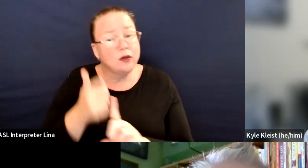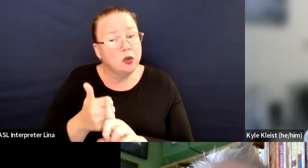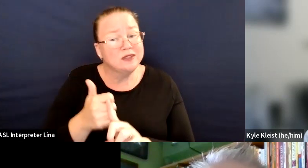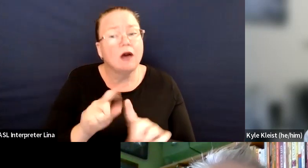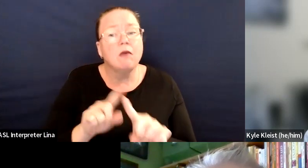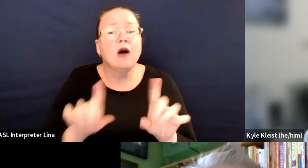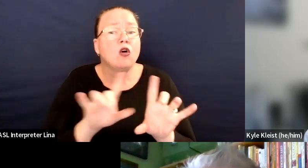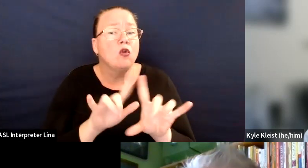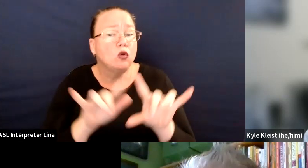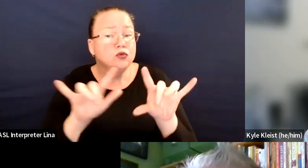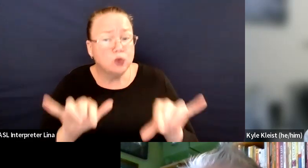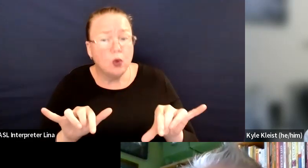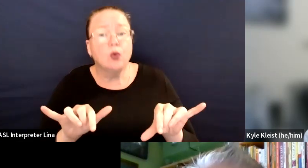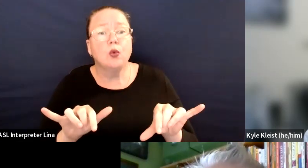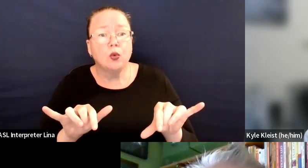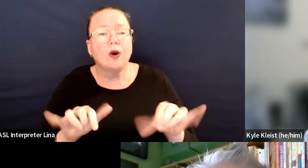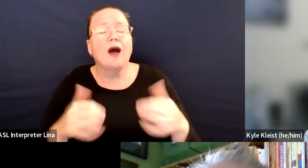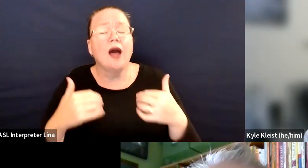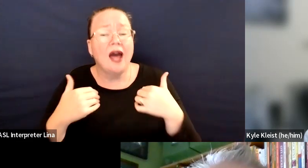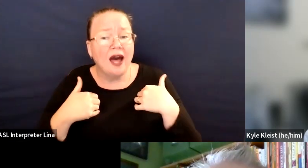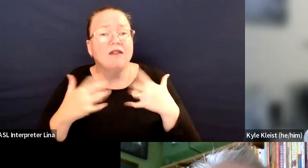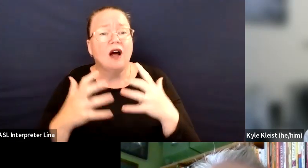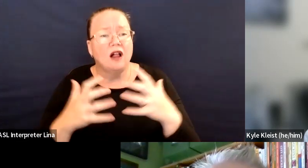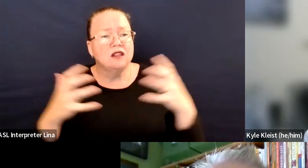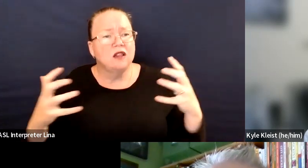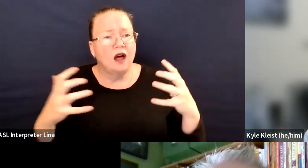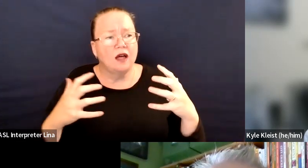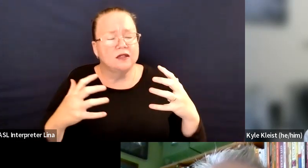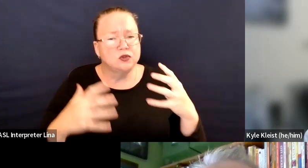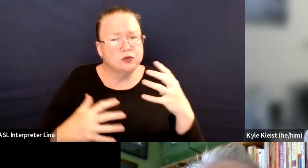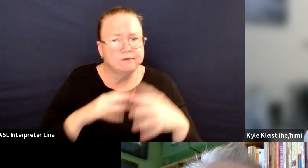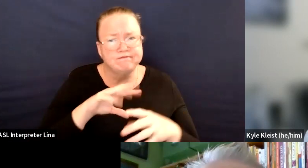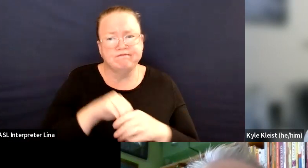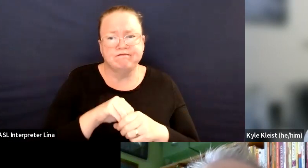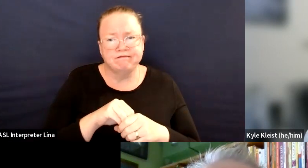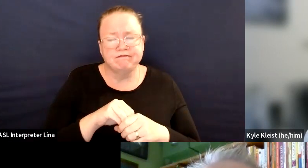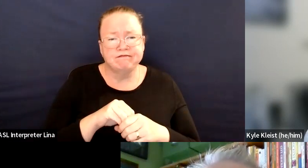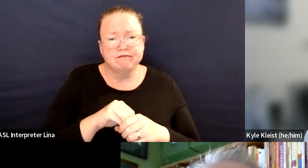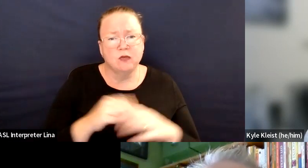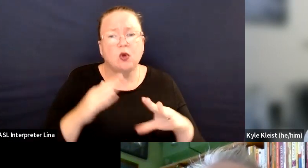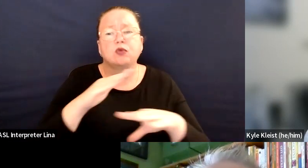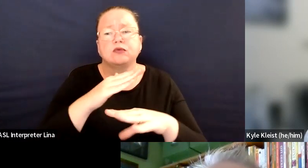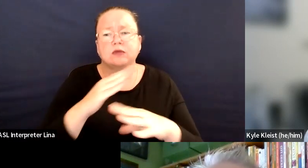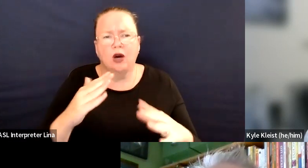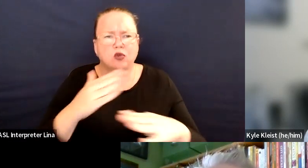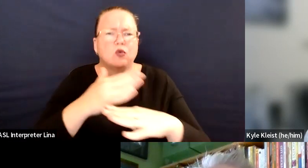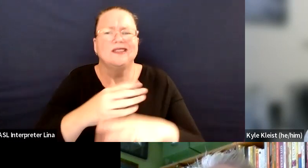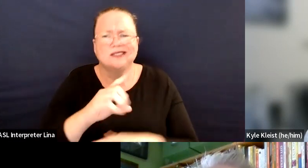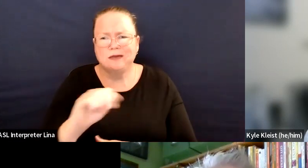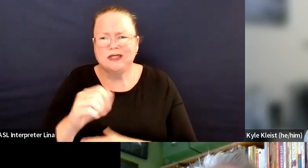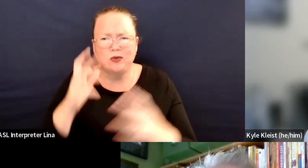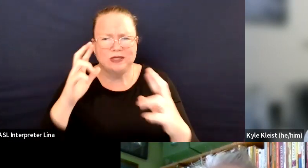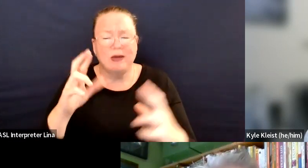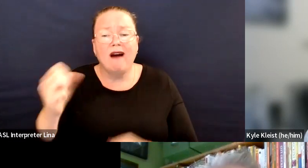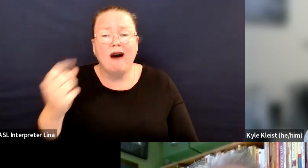it also has a great deal to add to cross-disability respect, understanding